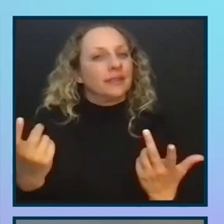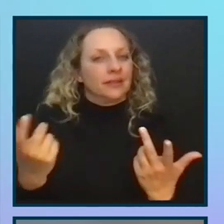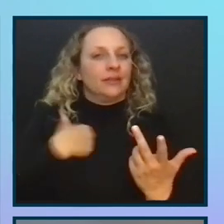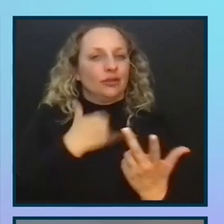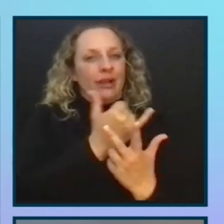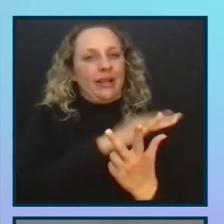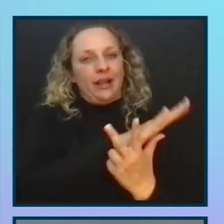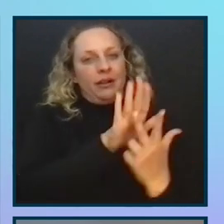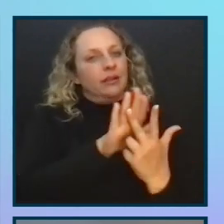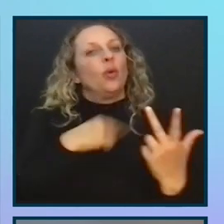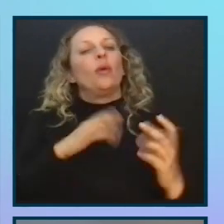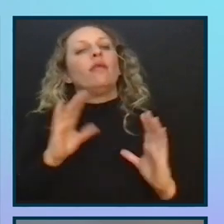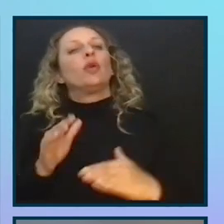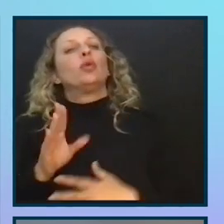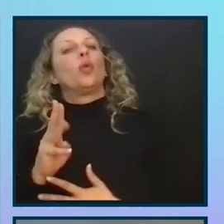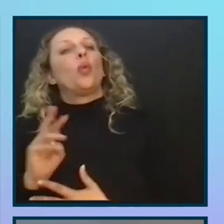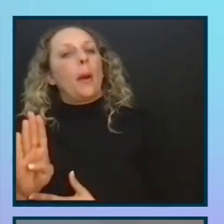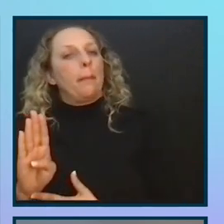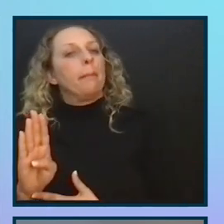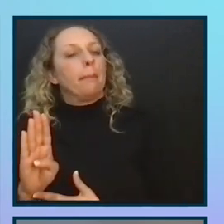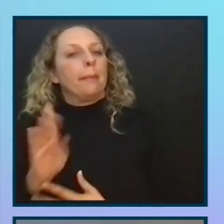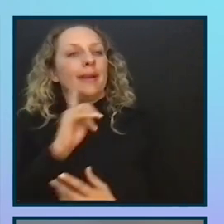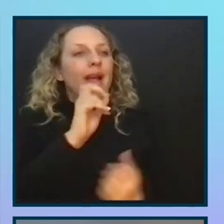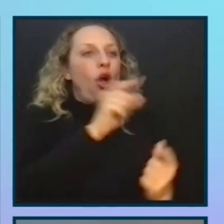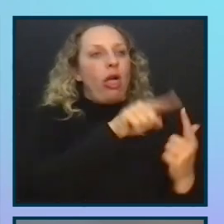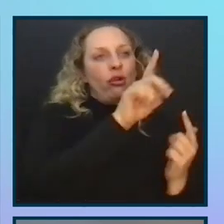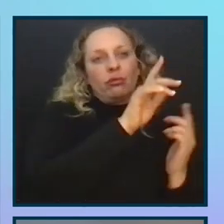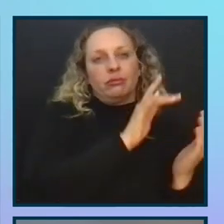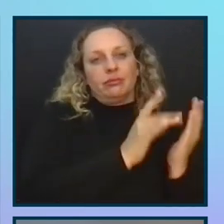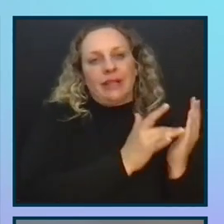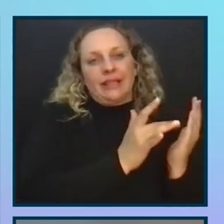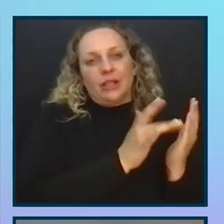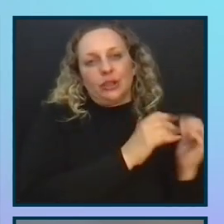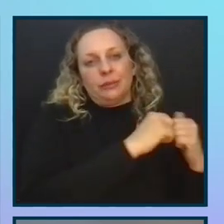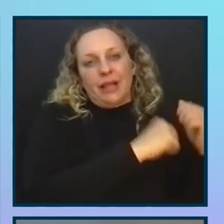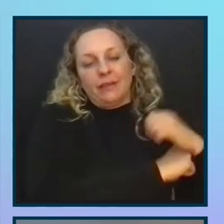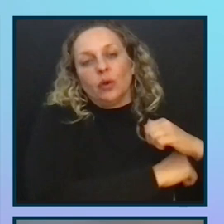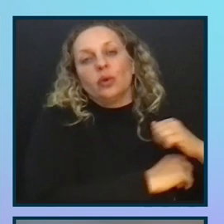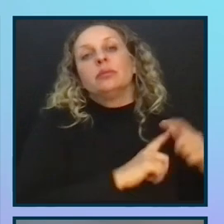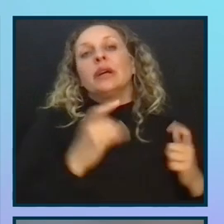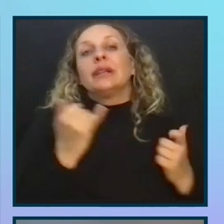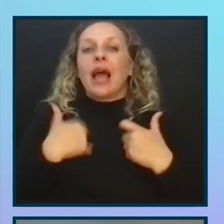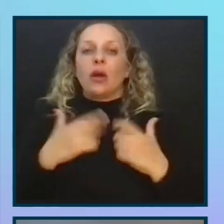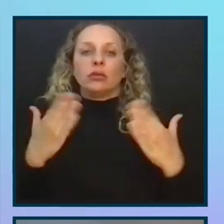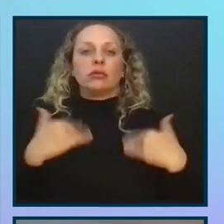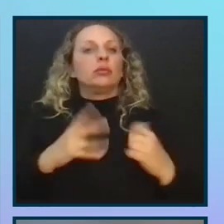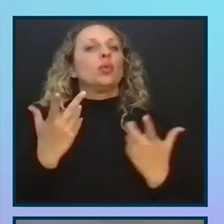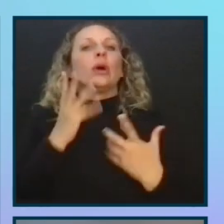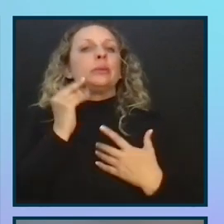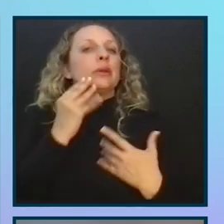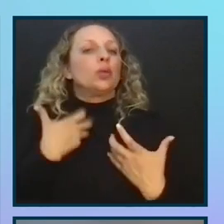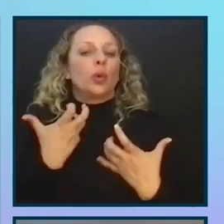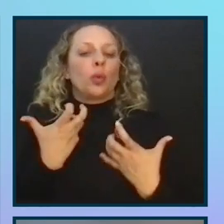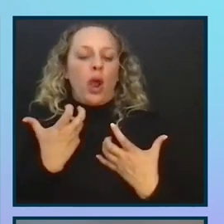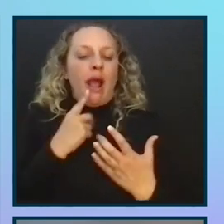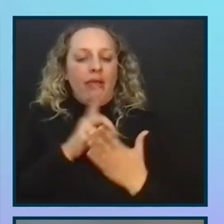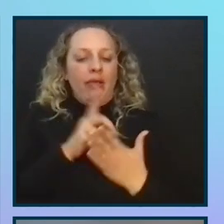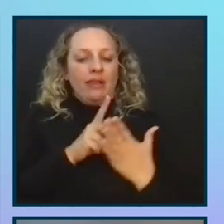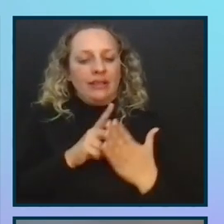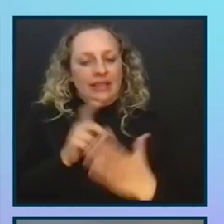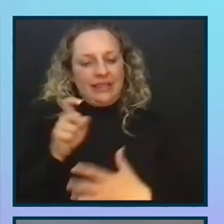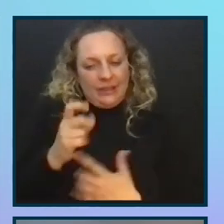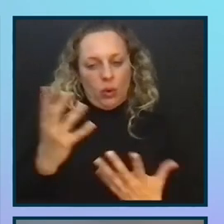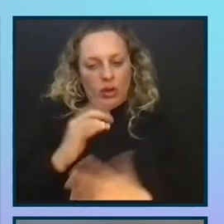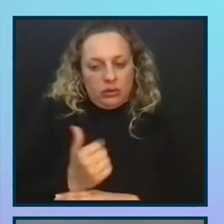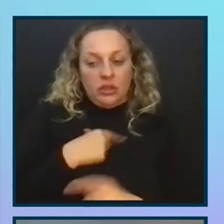web. Next, we'll want to ask, what is the user experience that we're trying to create? And what is the design need? Is there